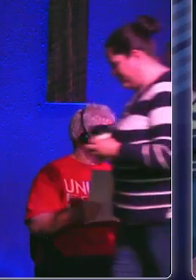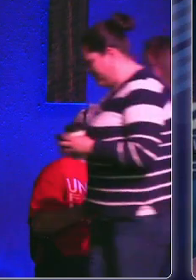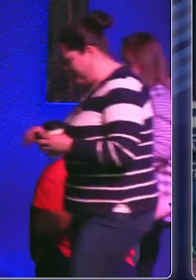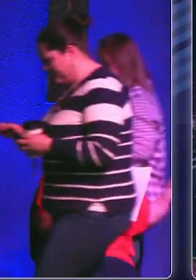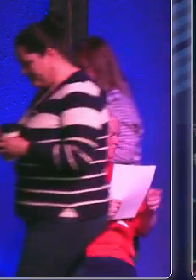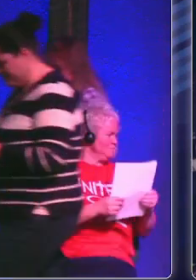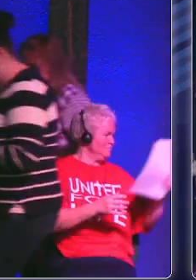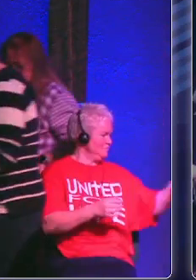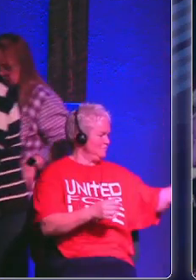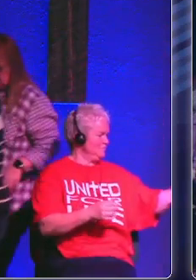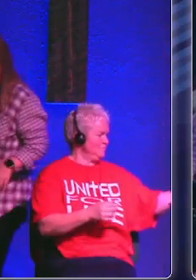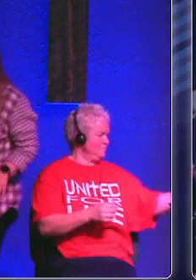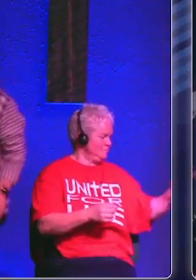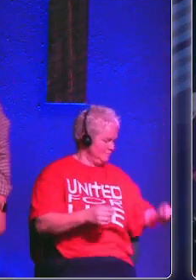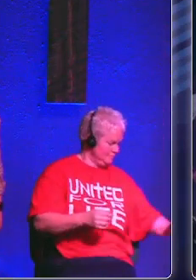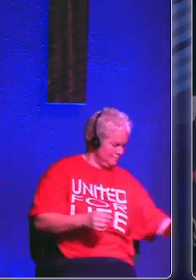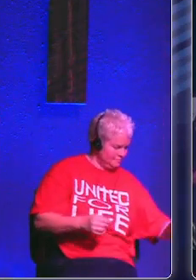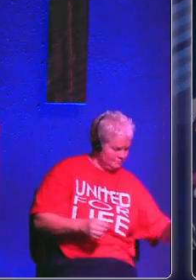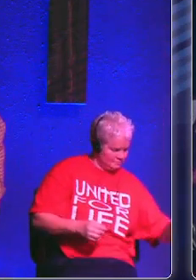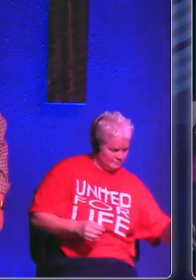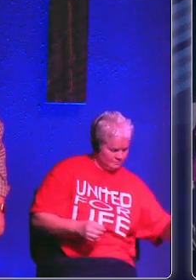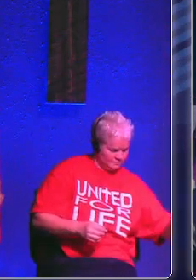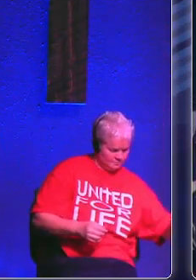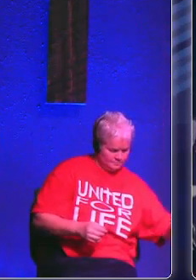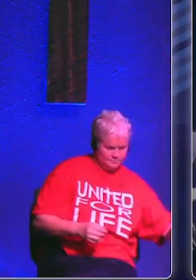on this nice March day?